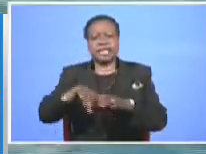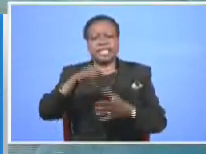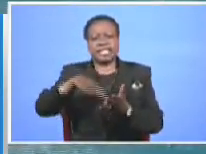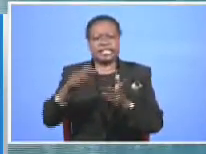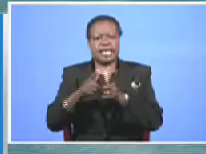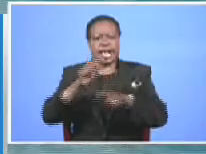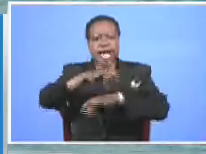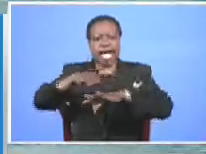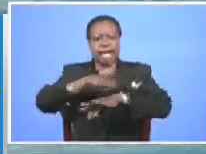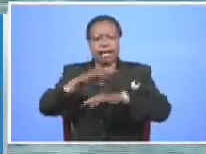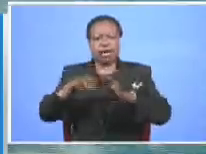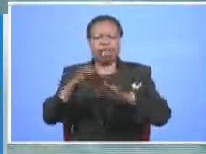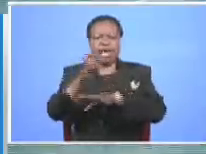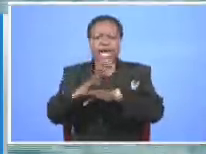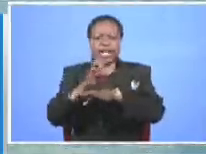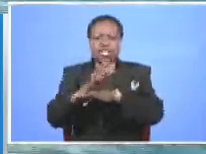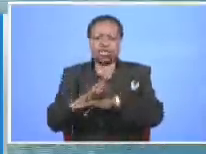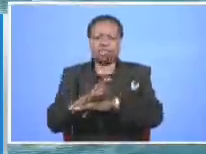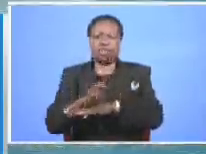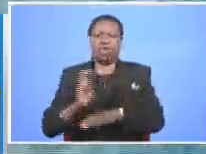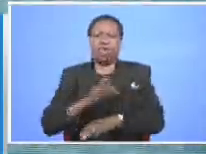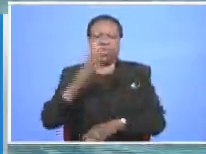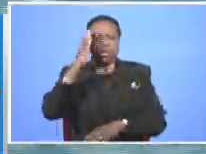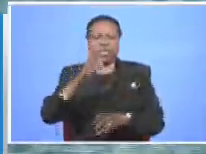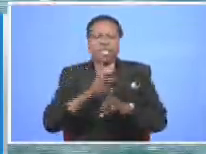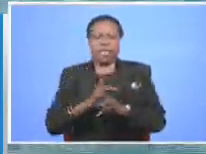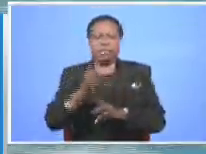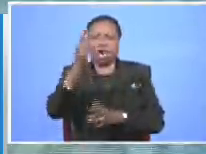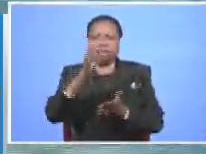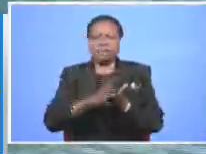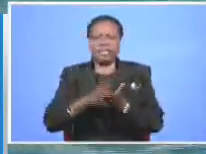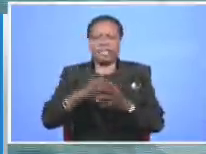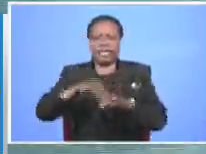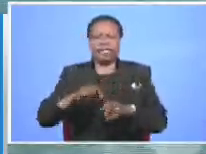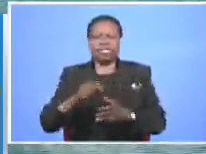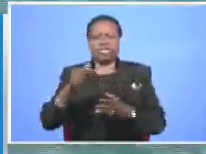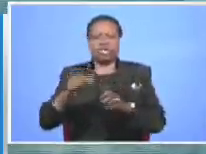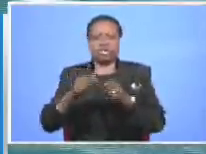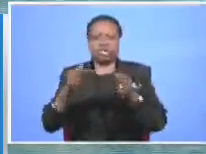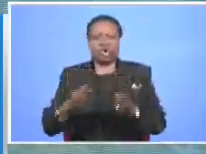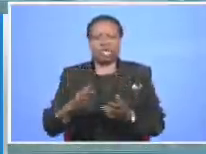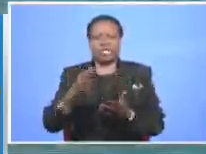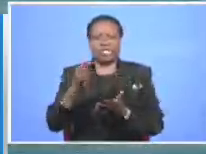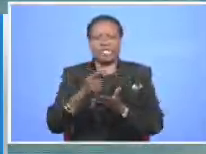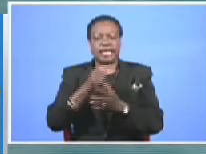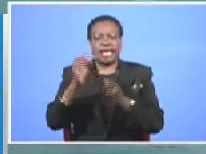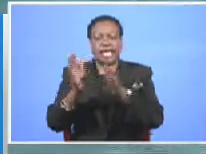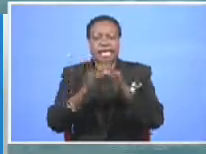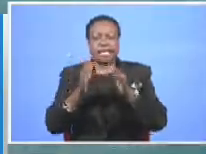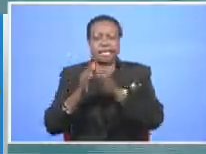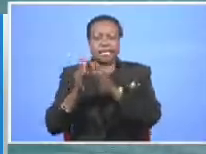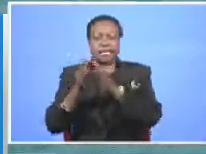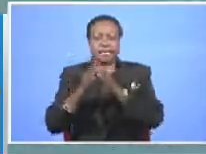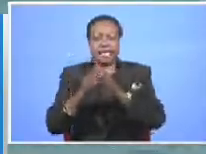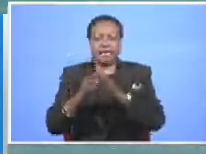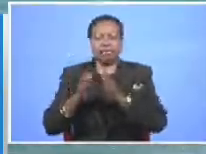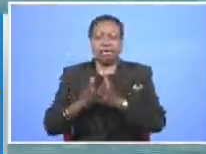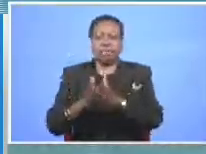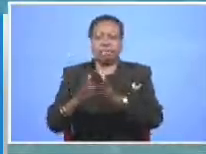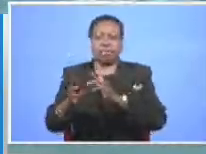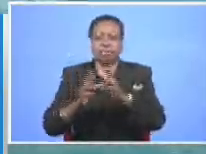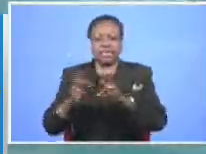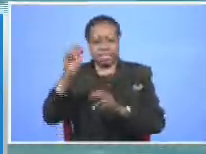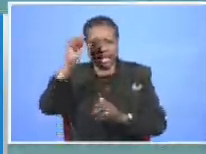Exuma. And we'll continue to keep you updated here in Georgetown, Exuma, for the Bull Red Regatta. My cameraman, Lyndon Smith.